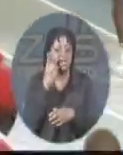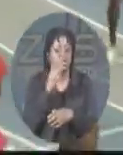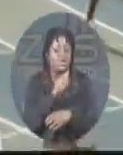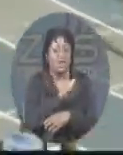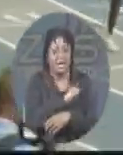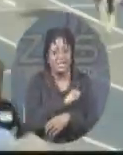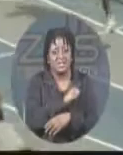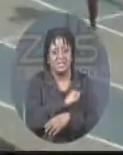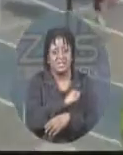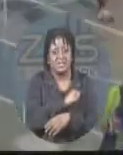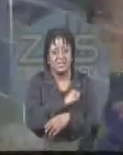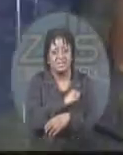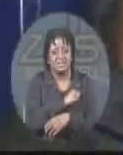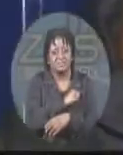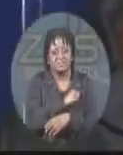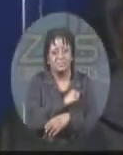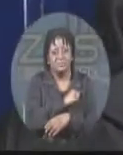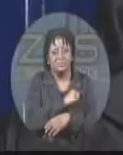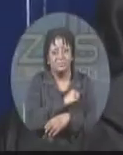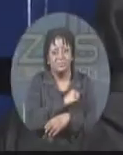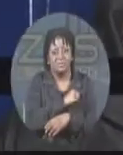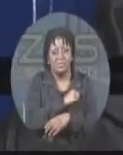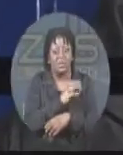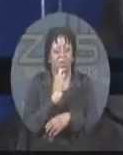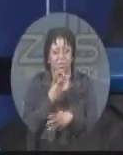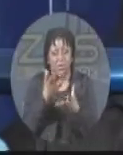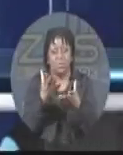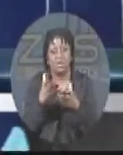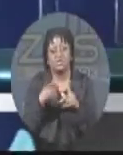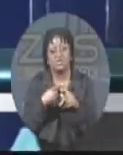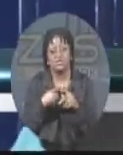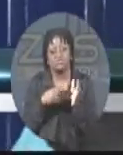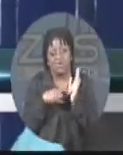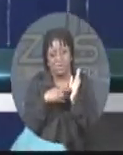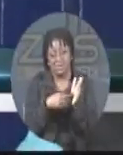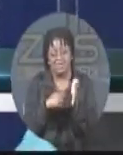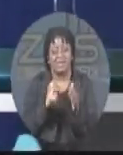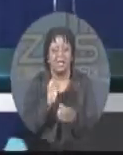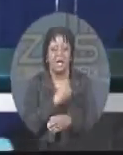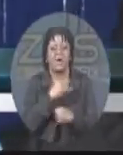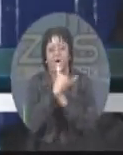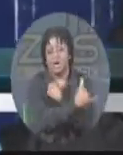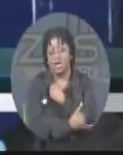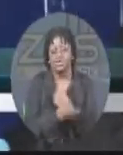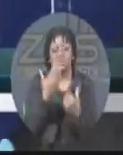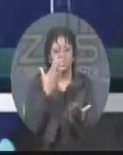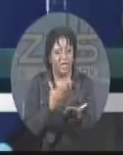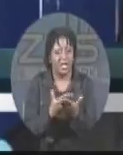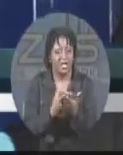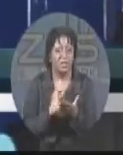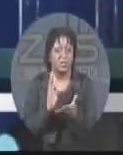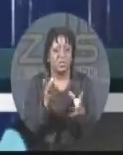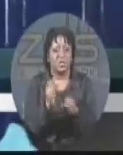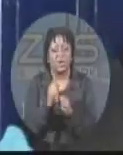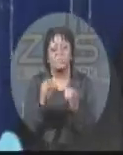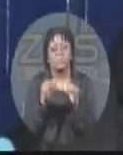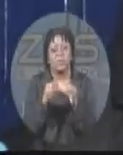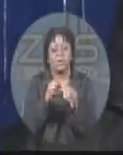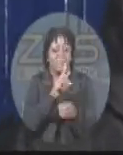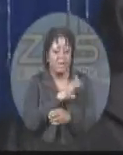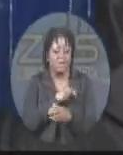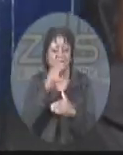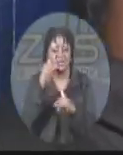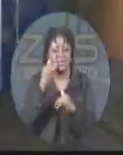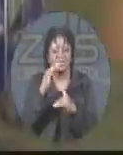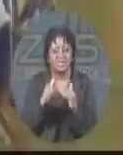Anderson. I was pushing it because we wanted to represent our country well and brought more medals than last year. And I just fight my way to the